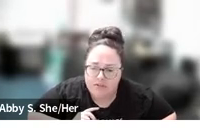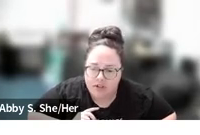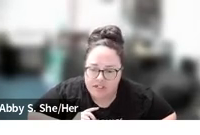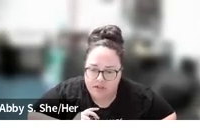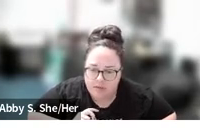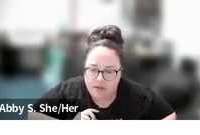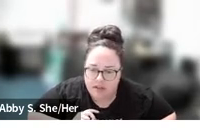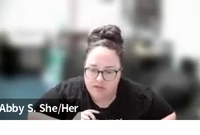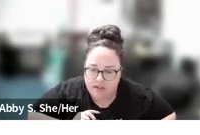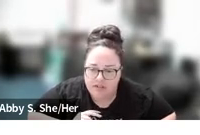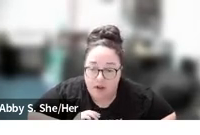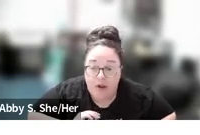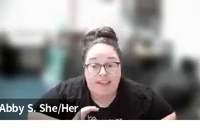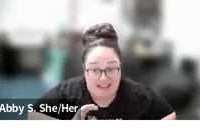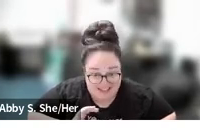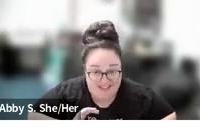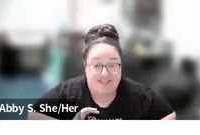Google Live Transcribe on Android.